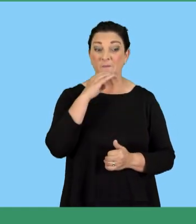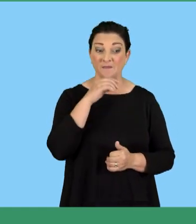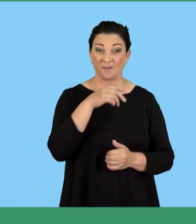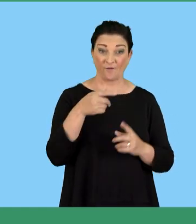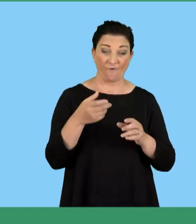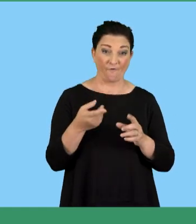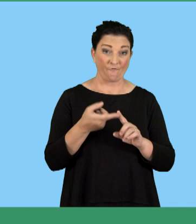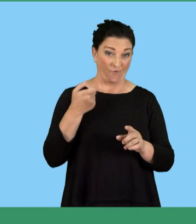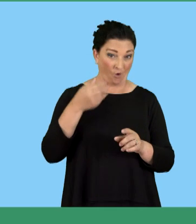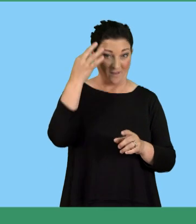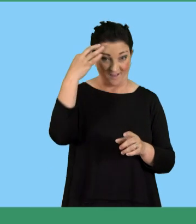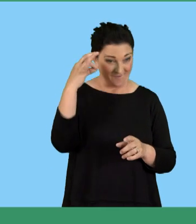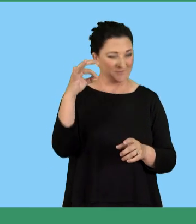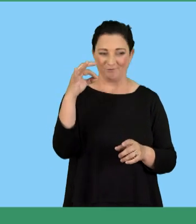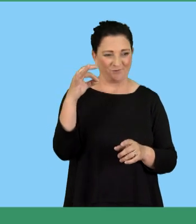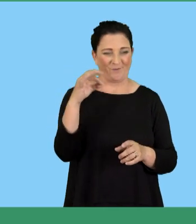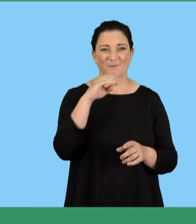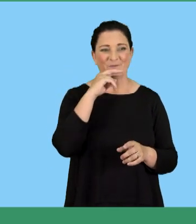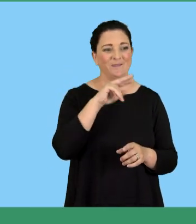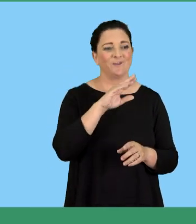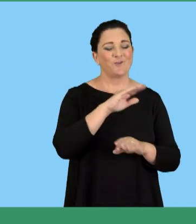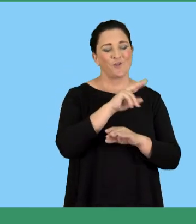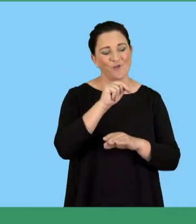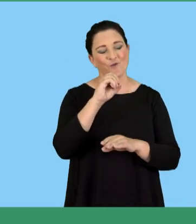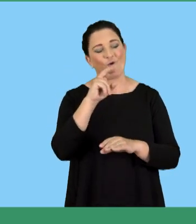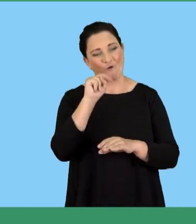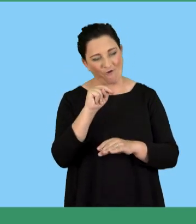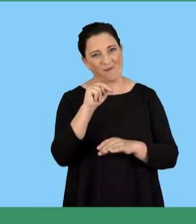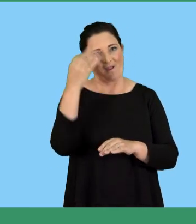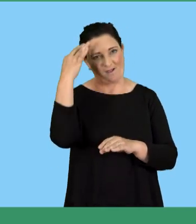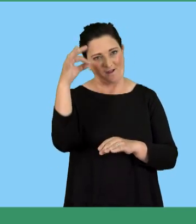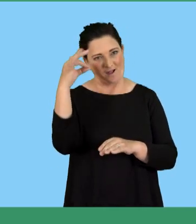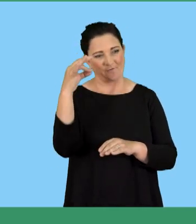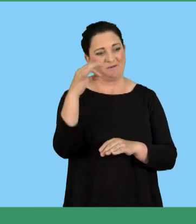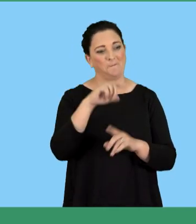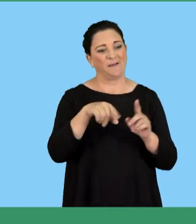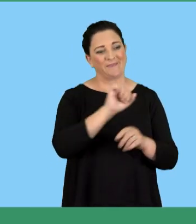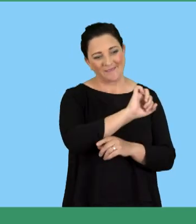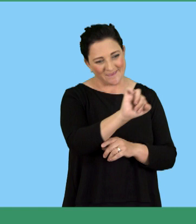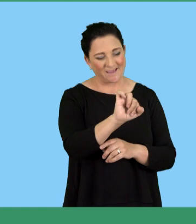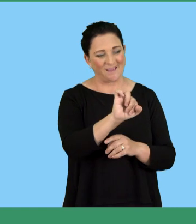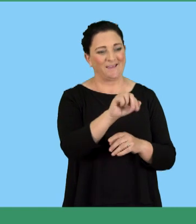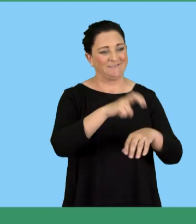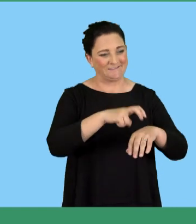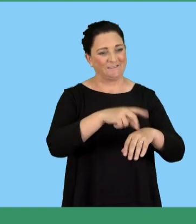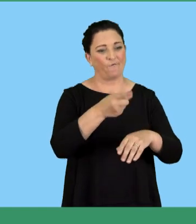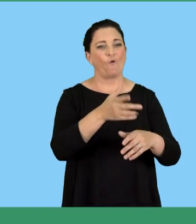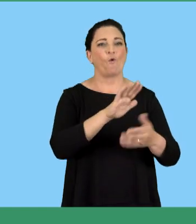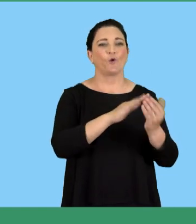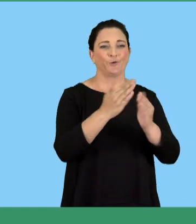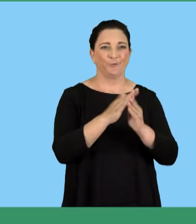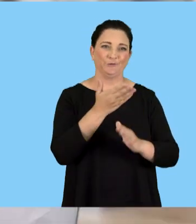non-governmental organizations focused on the needs of the community. So basically, they can look